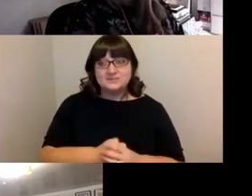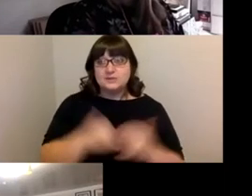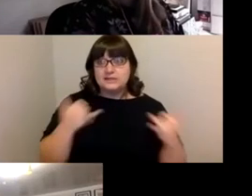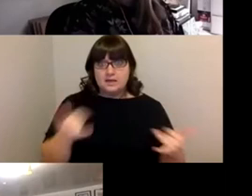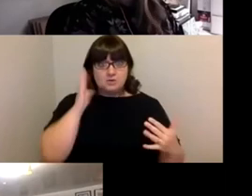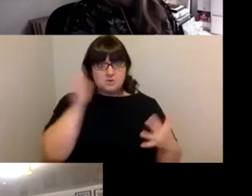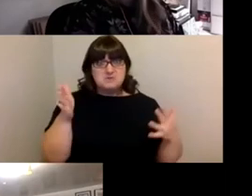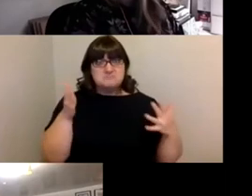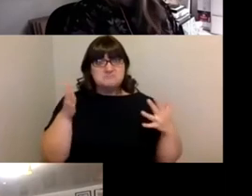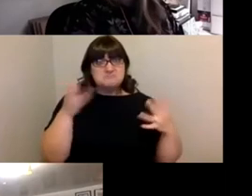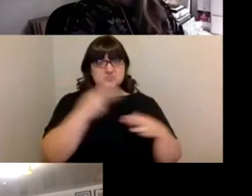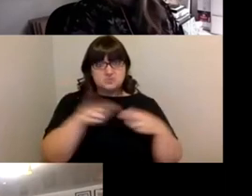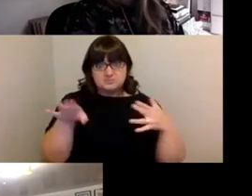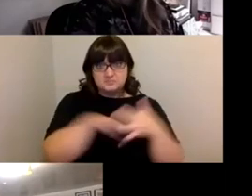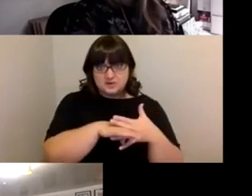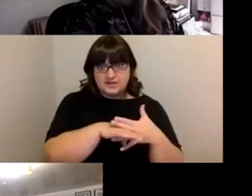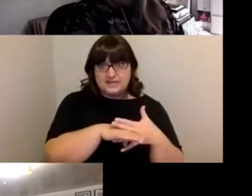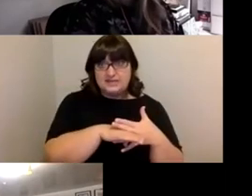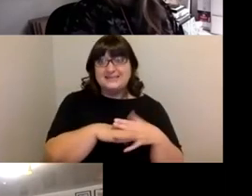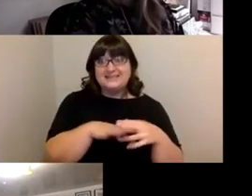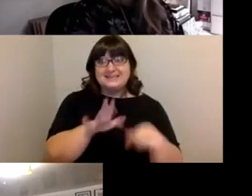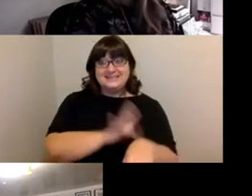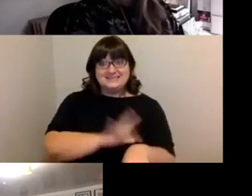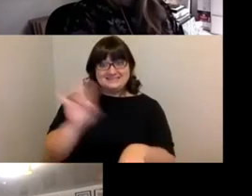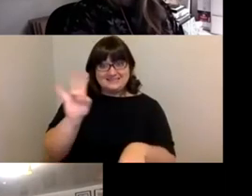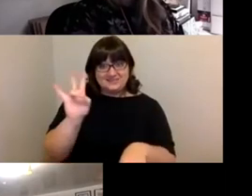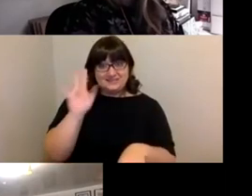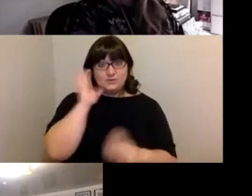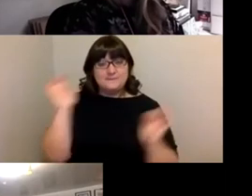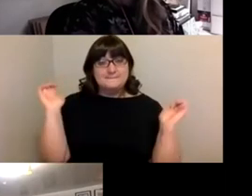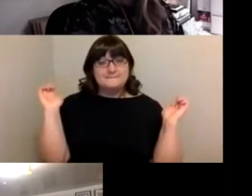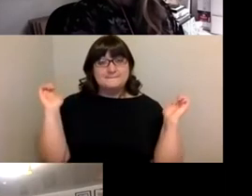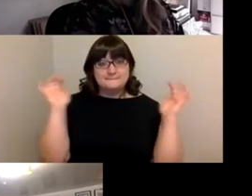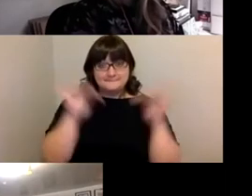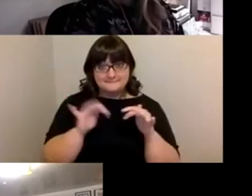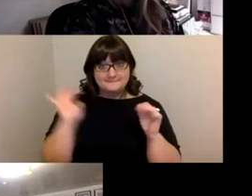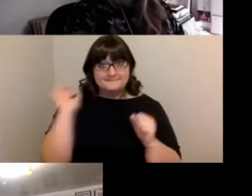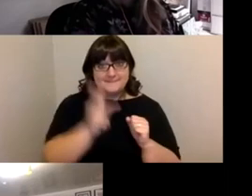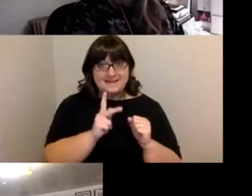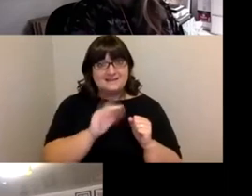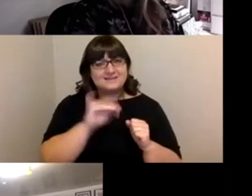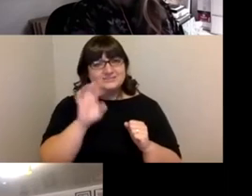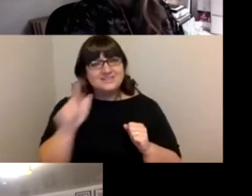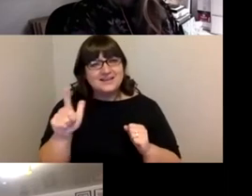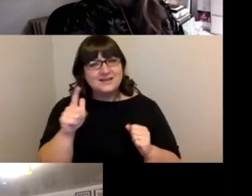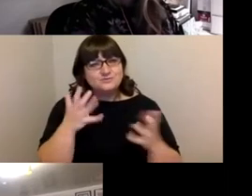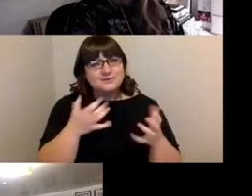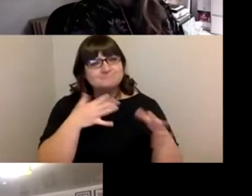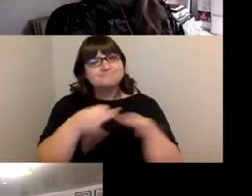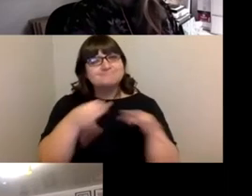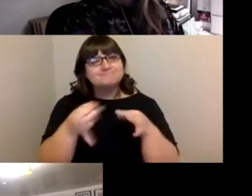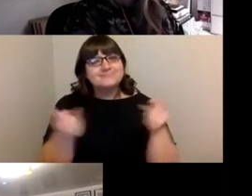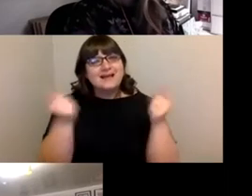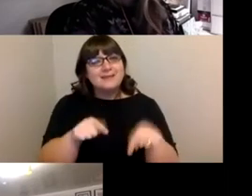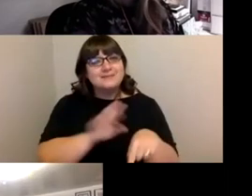now we're going to take a bit of a break, and at 7 we're going to reconvene. And Janelle, tell us a bit about what's going to happen there.